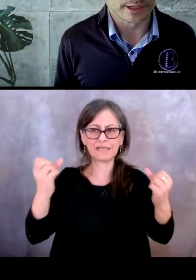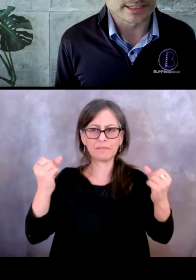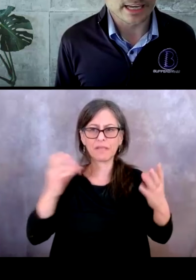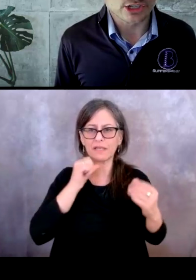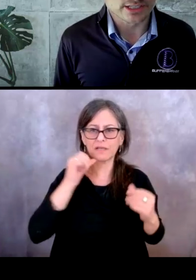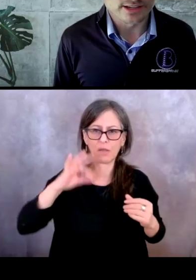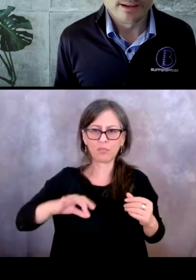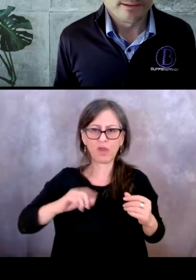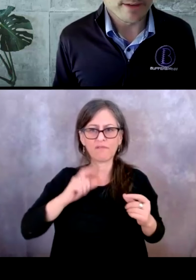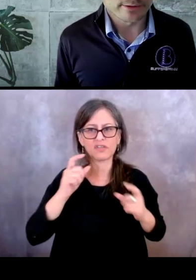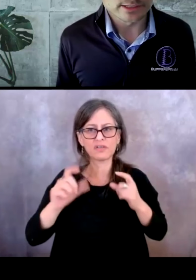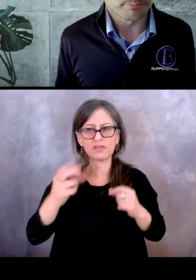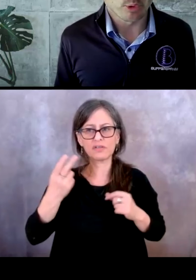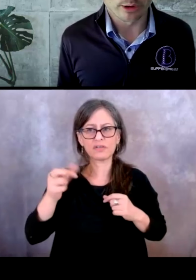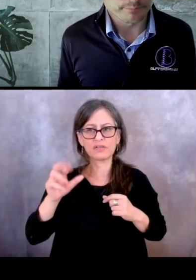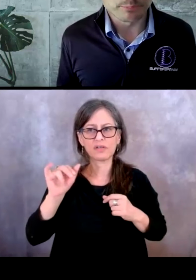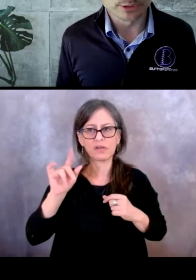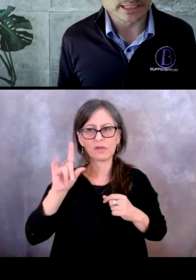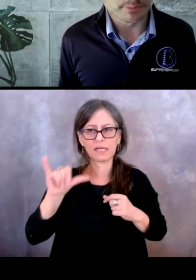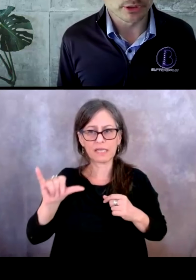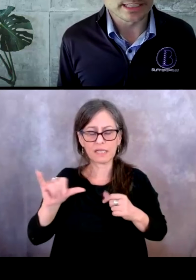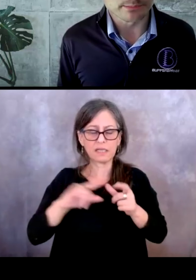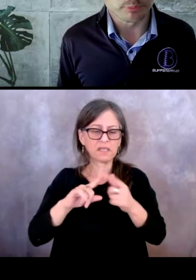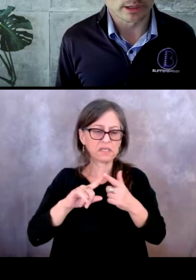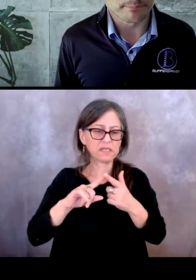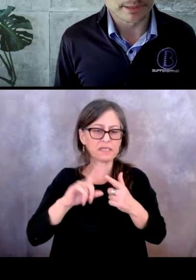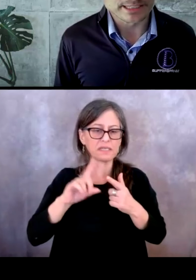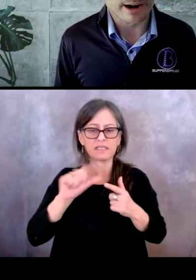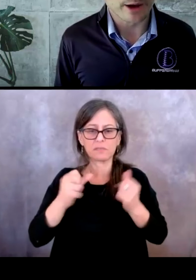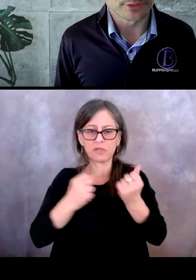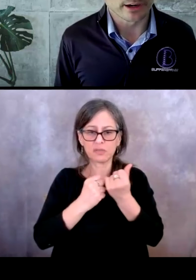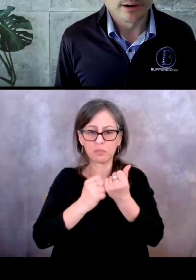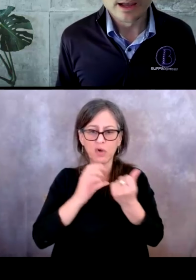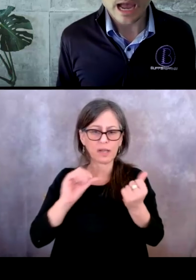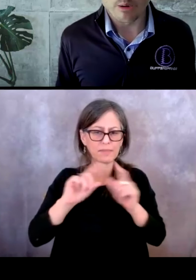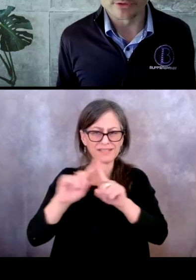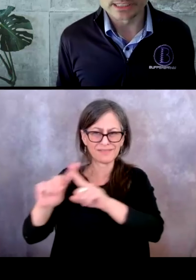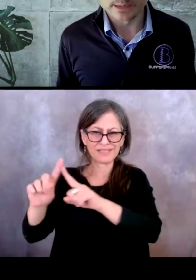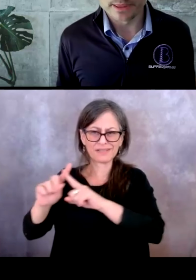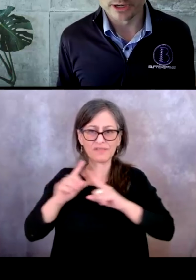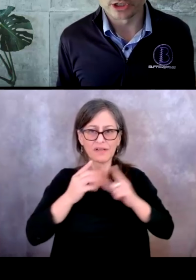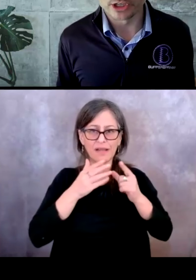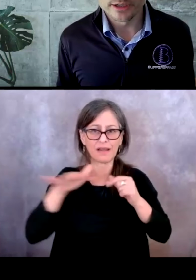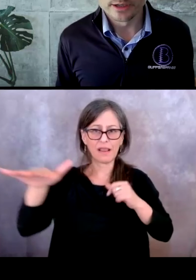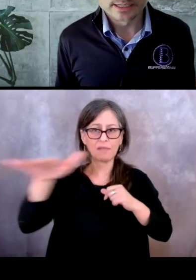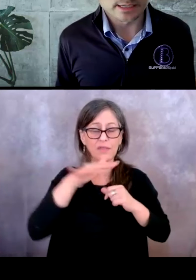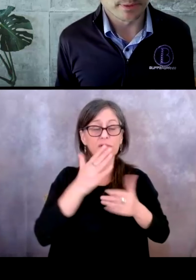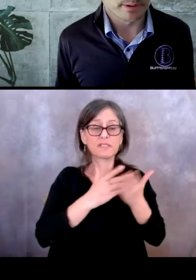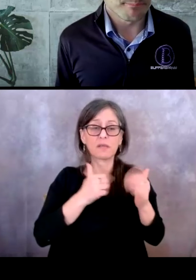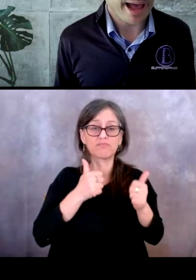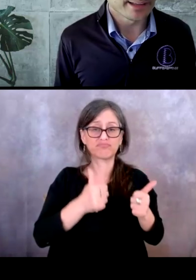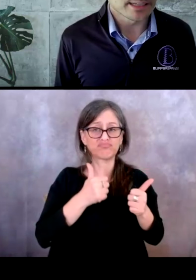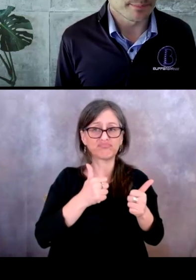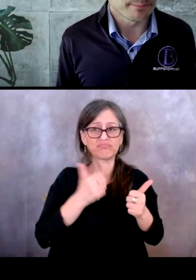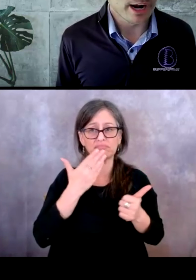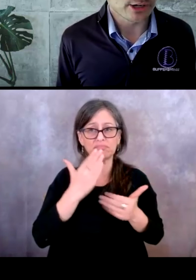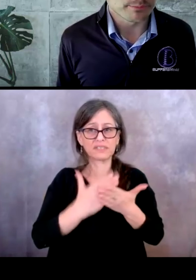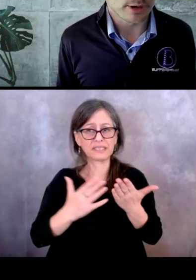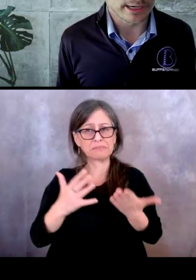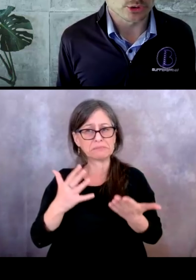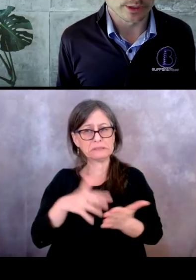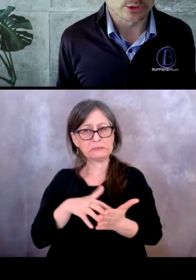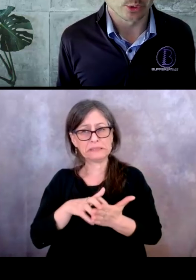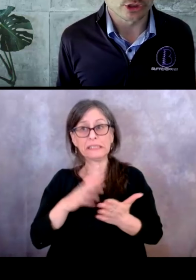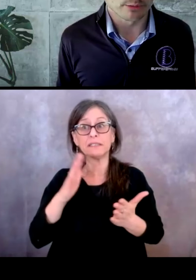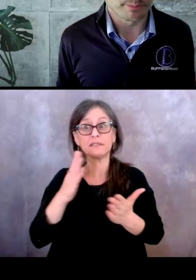charitable organizations, veteran support, people with disability support companies that are out there. However, some of them are good, some of them are bad, some of them are